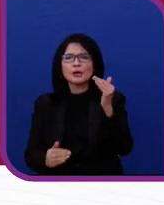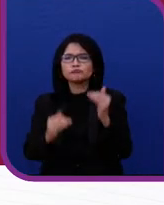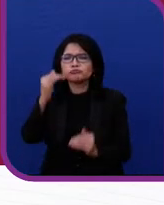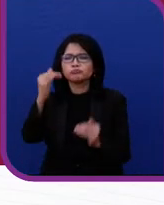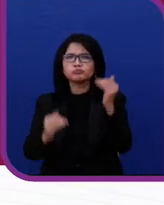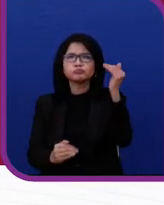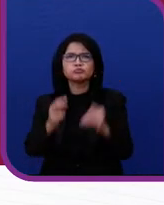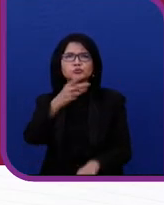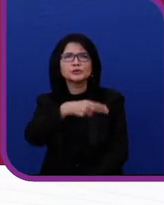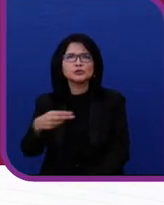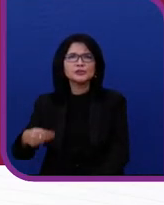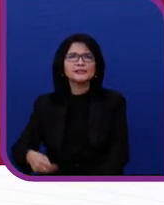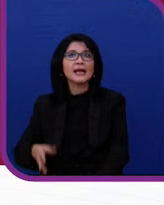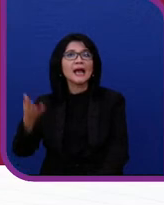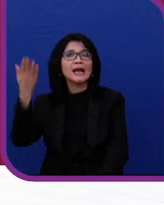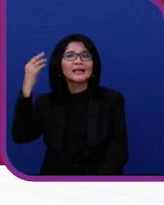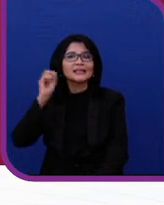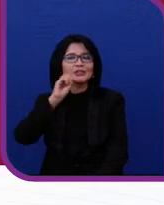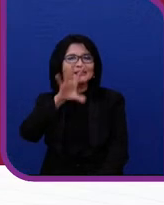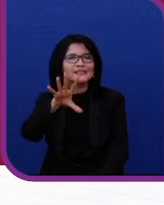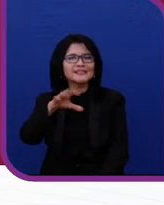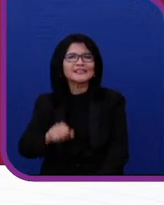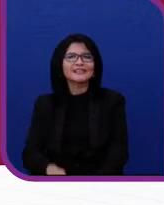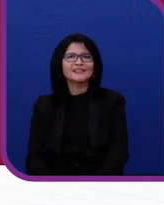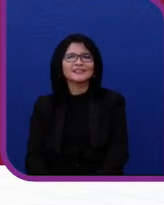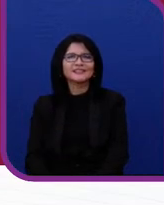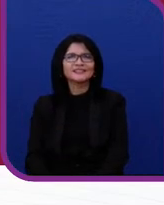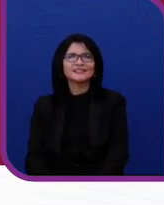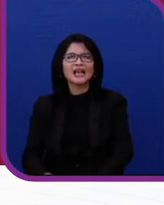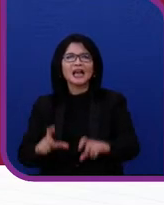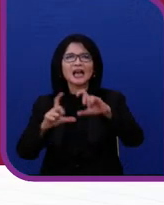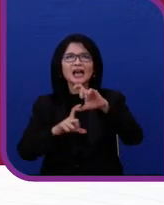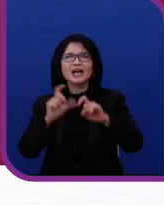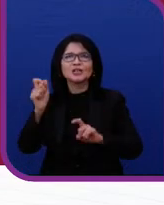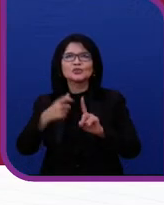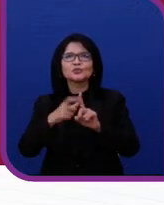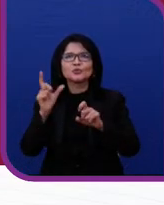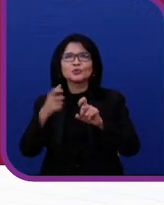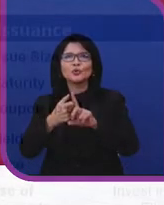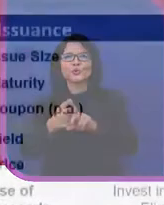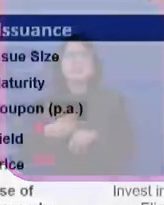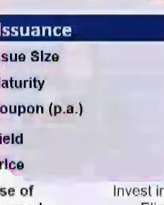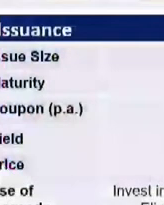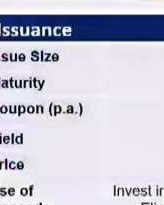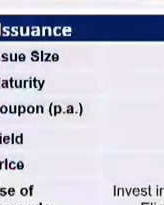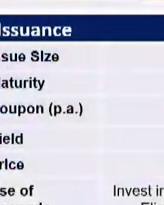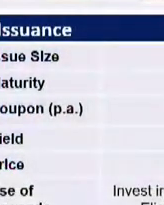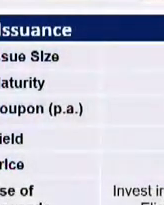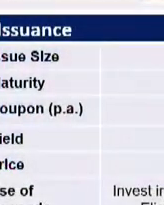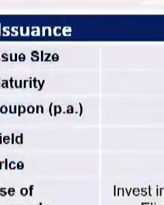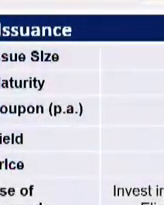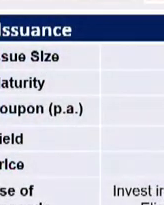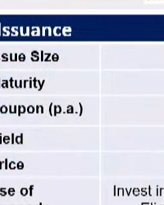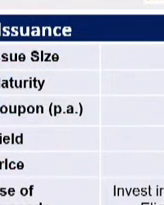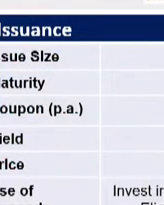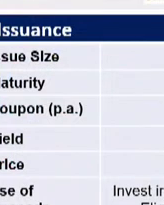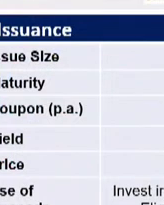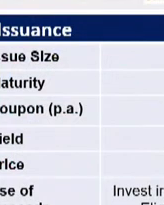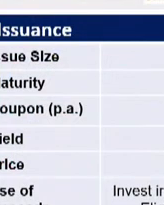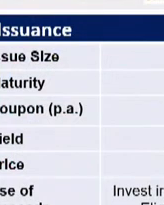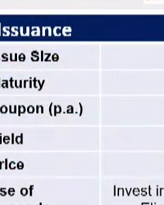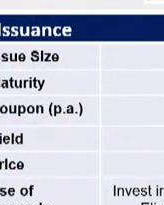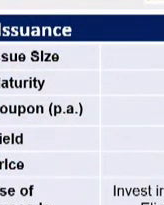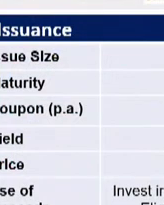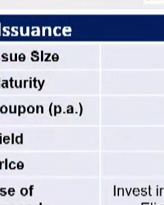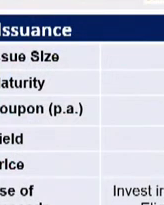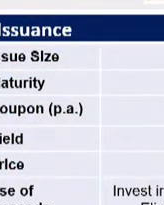can share with you in more detail about this great So this is the other eh outside breakthru